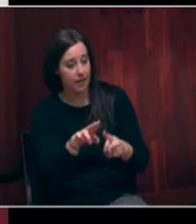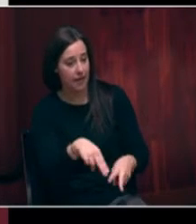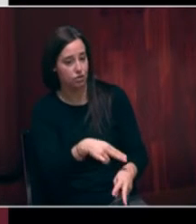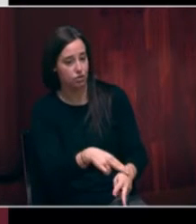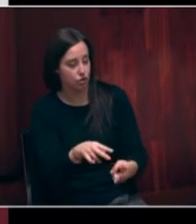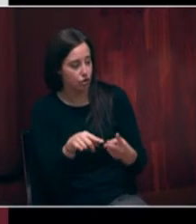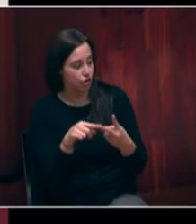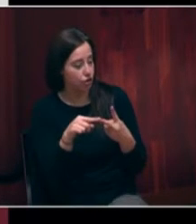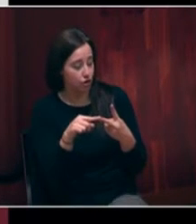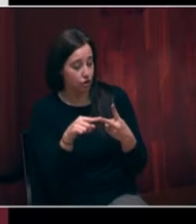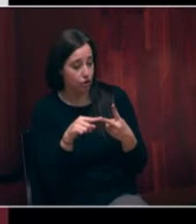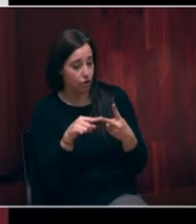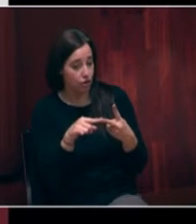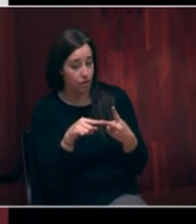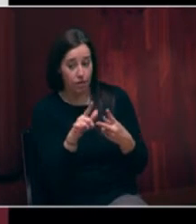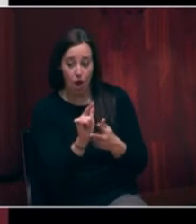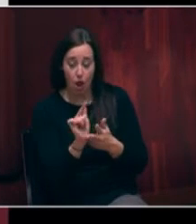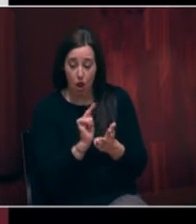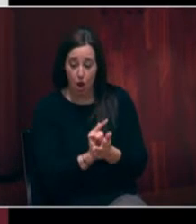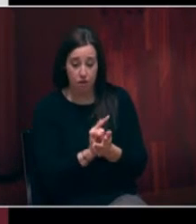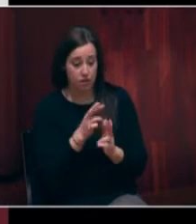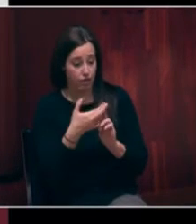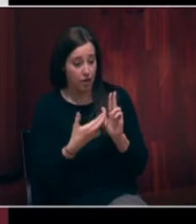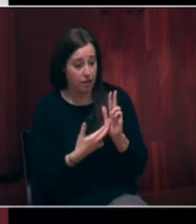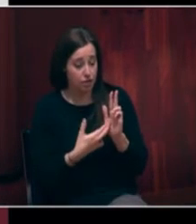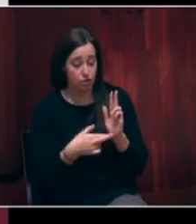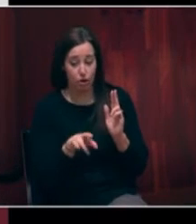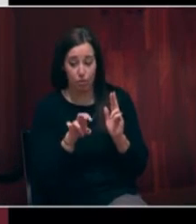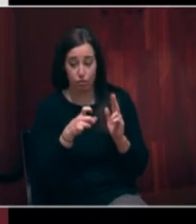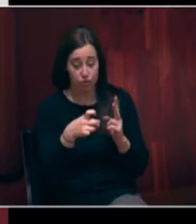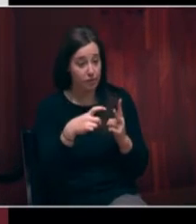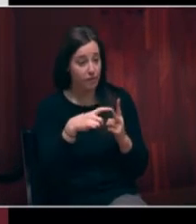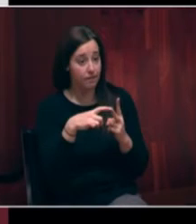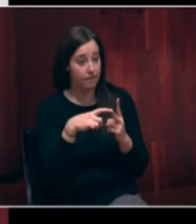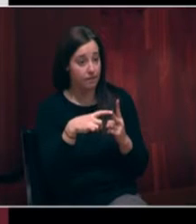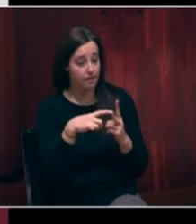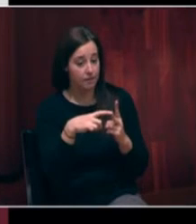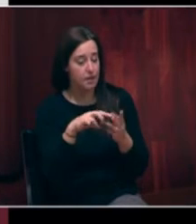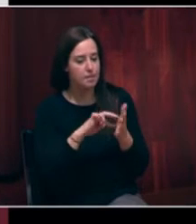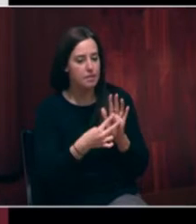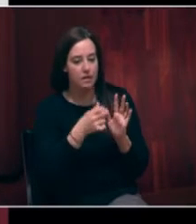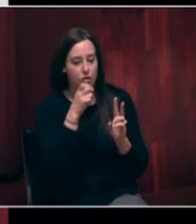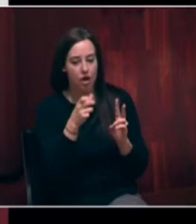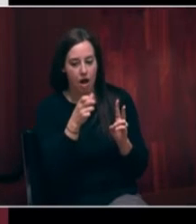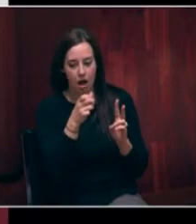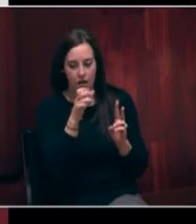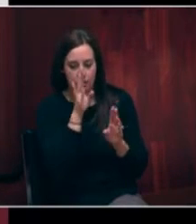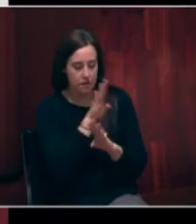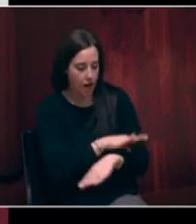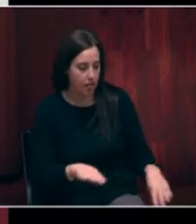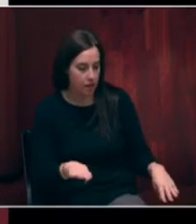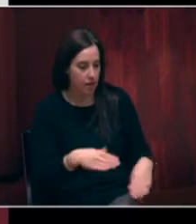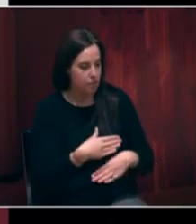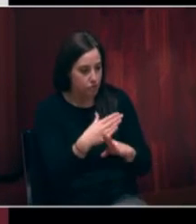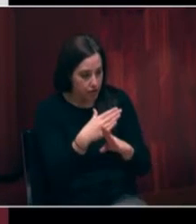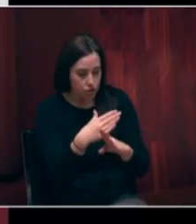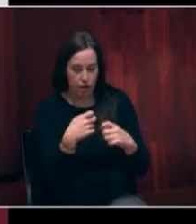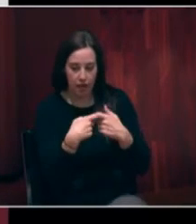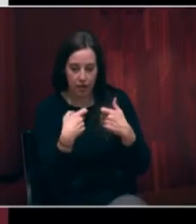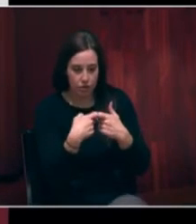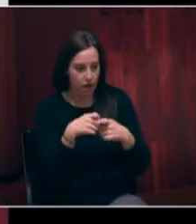when laws and regulations are prescriptive in nature, they're not completely prescriptive, meaning that they are silent in certain aspects, like protection in the